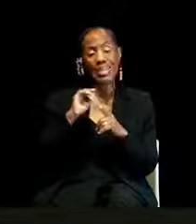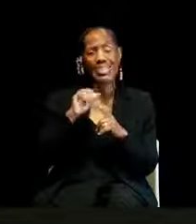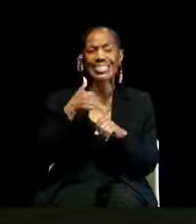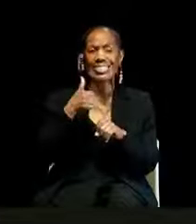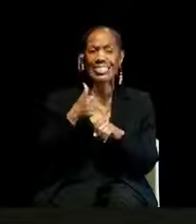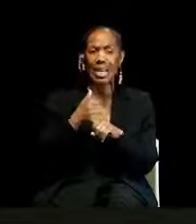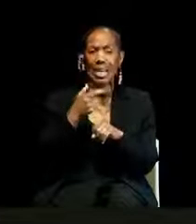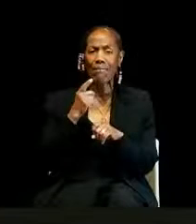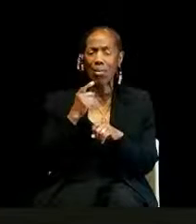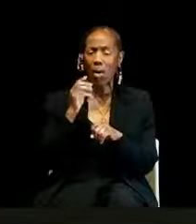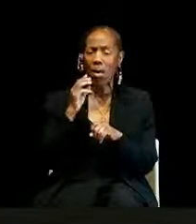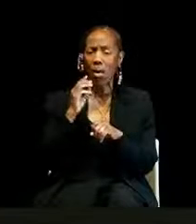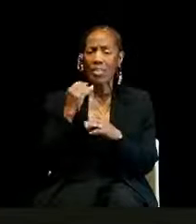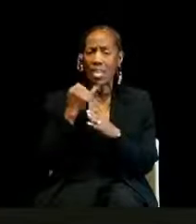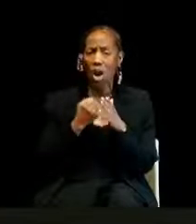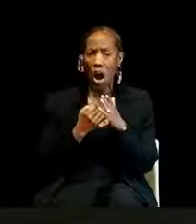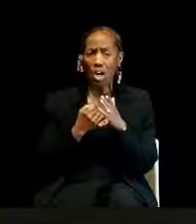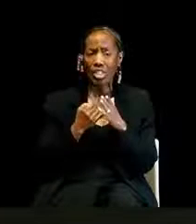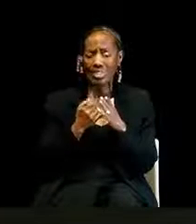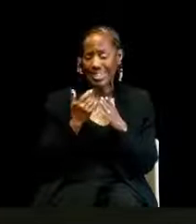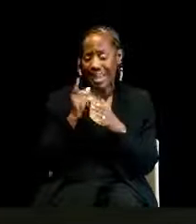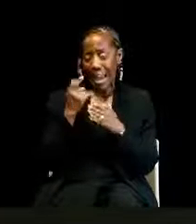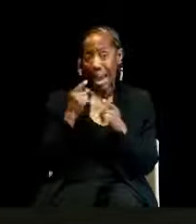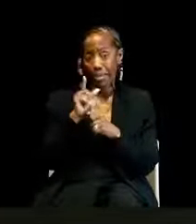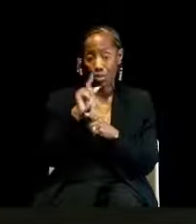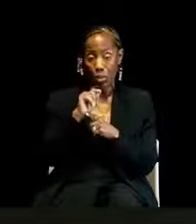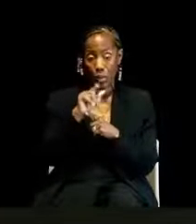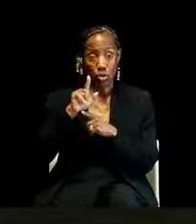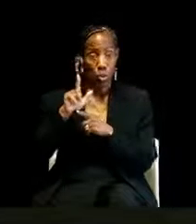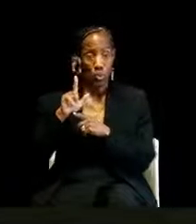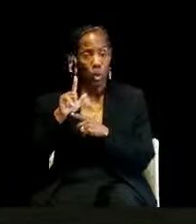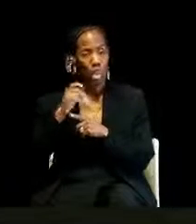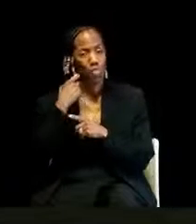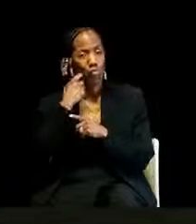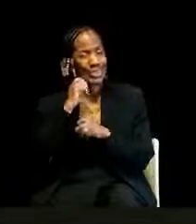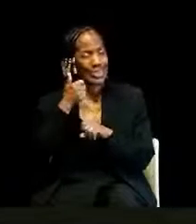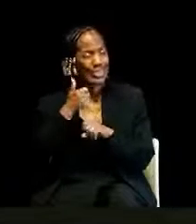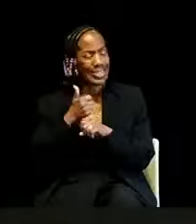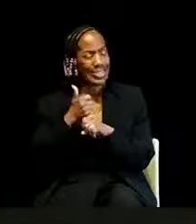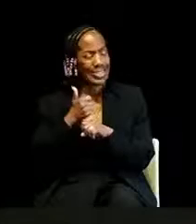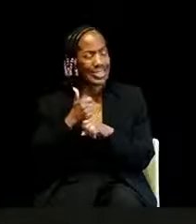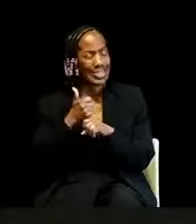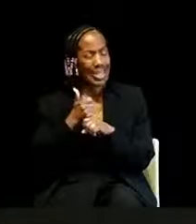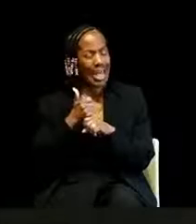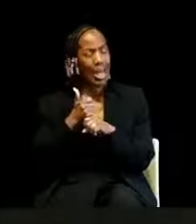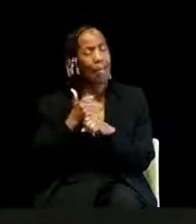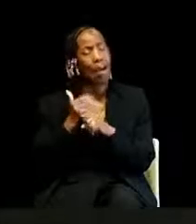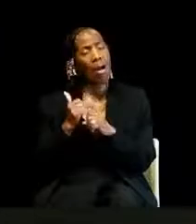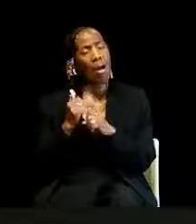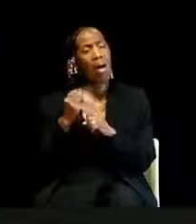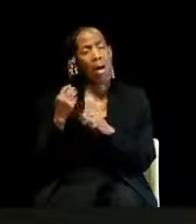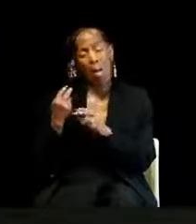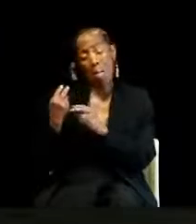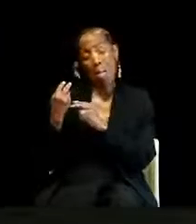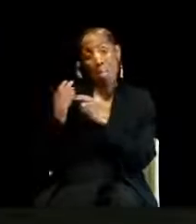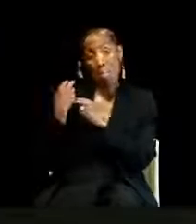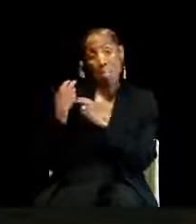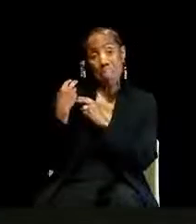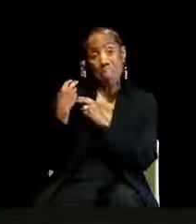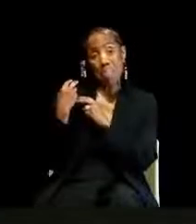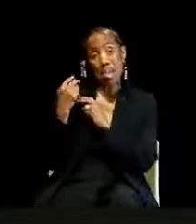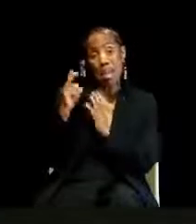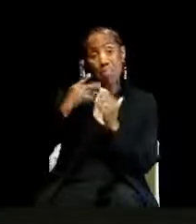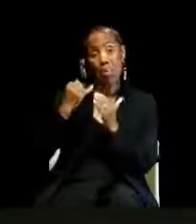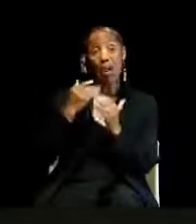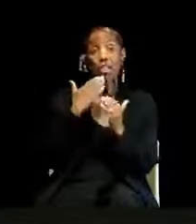in Residence in 2021 and recently launched Archive Liberia as a site of collective memory for Liberians. Creative Mornings Baltimore,